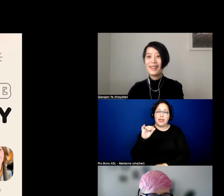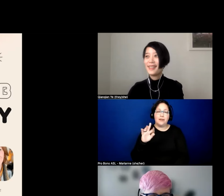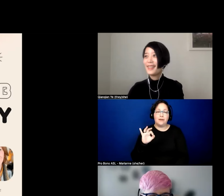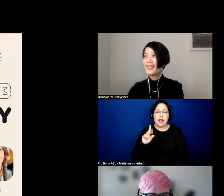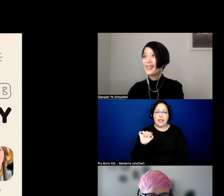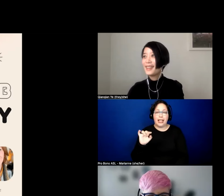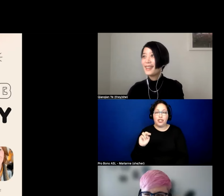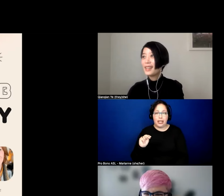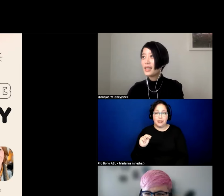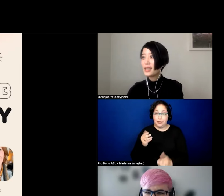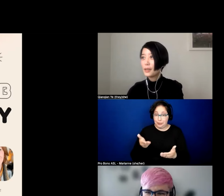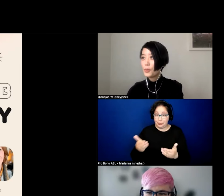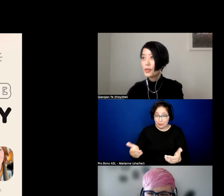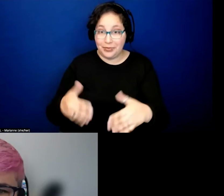here.